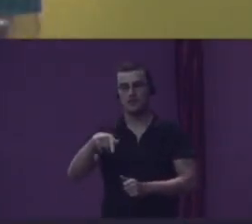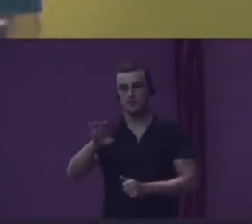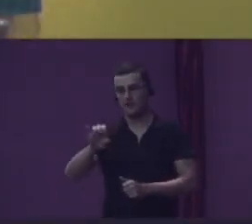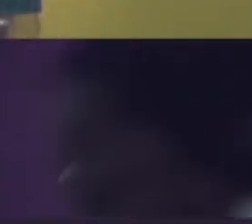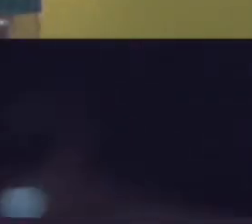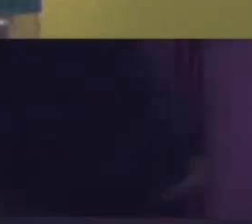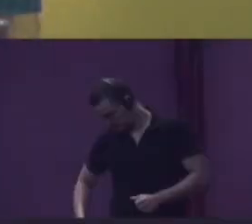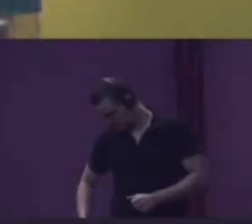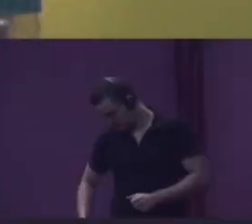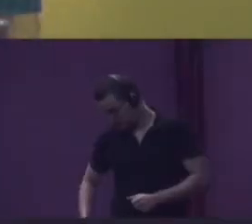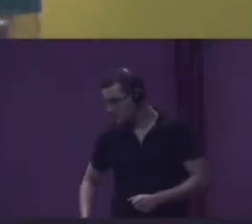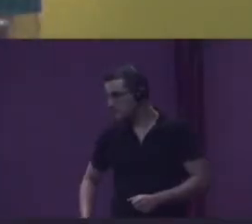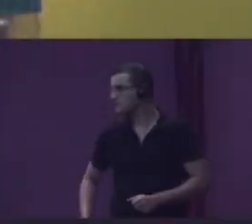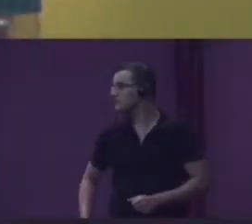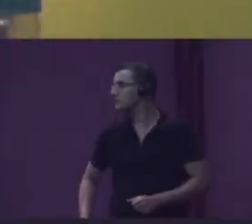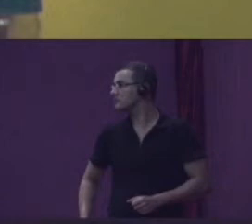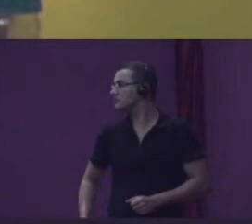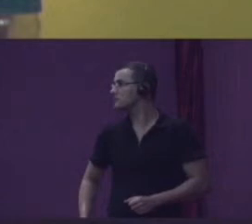It's too bad.